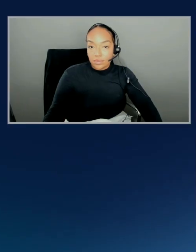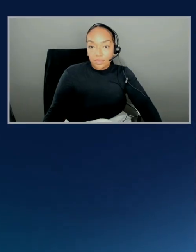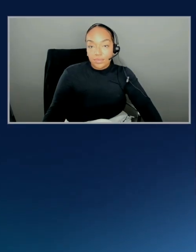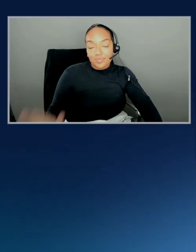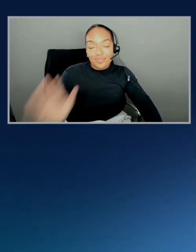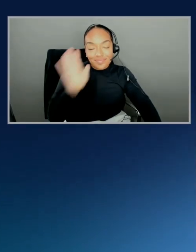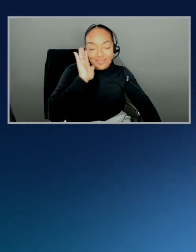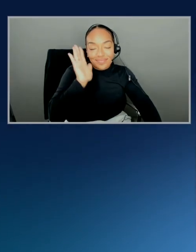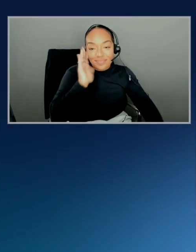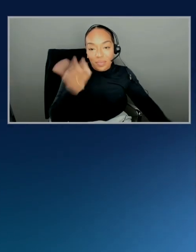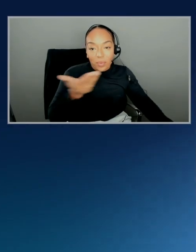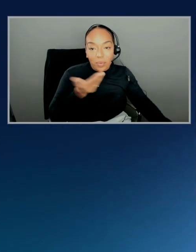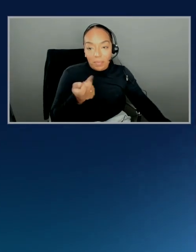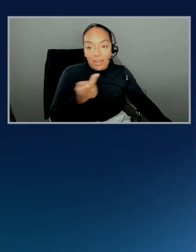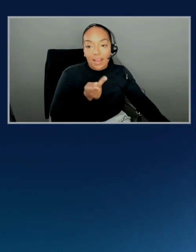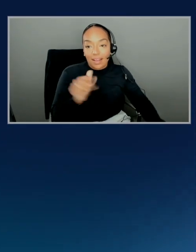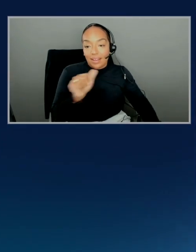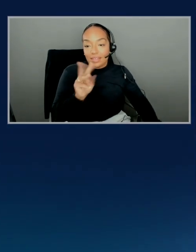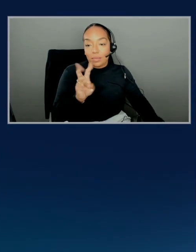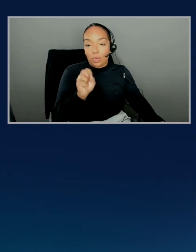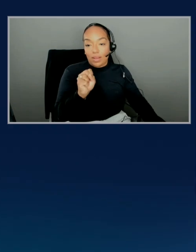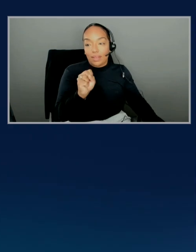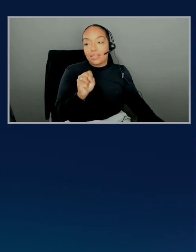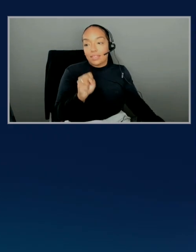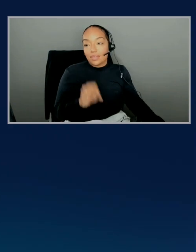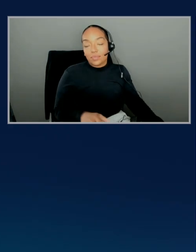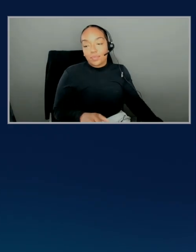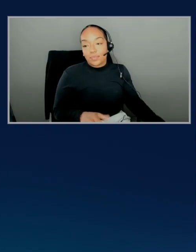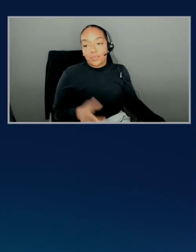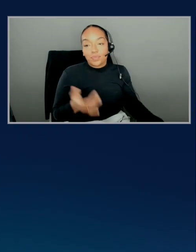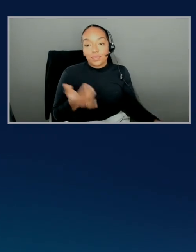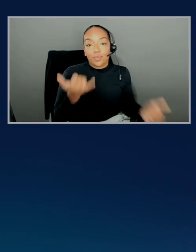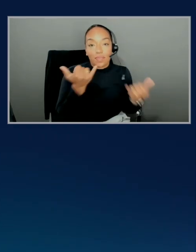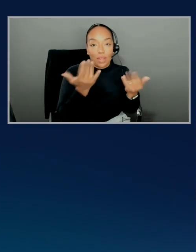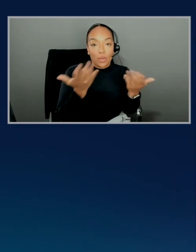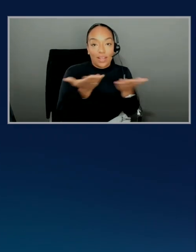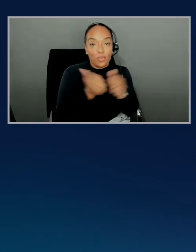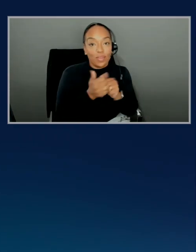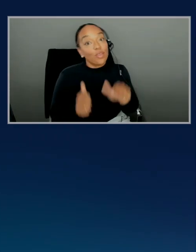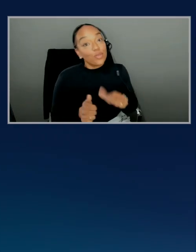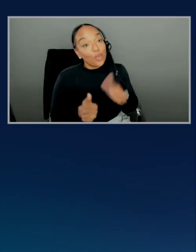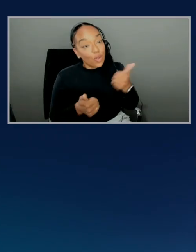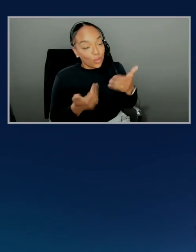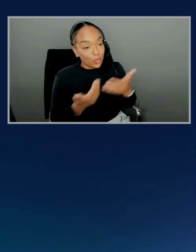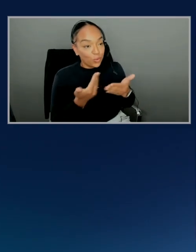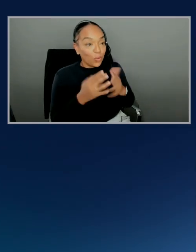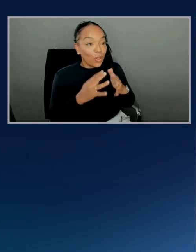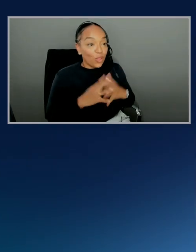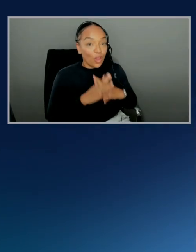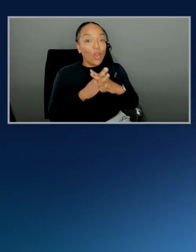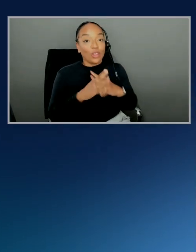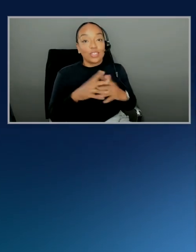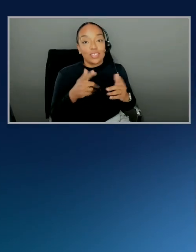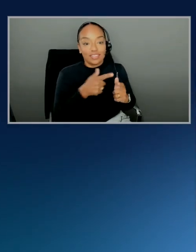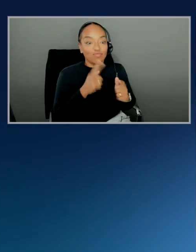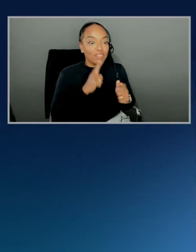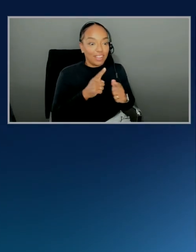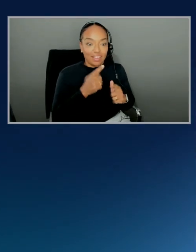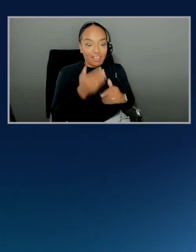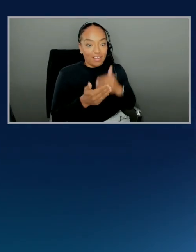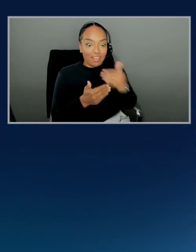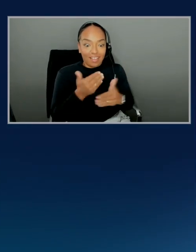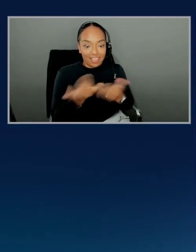Welcome back to AWS On Air. We are here with another launch. They're back to back to back this afternoon. My name is